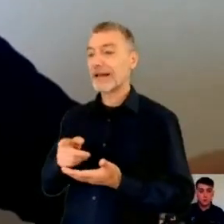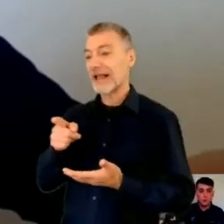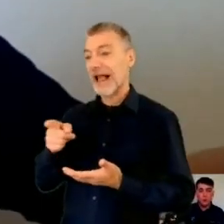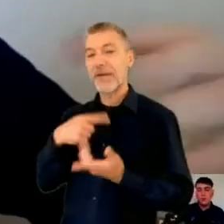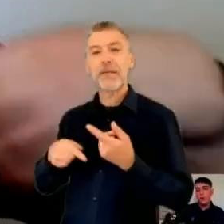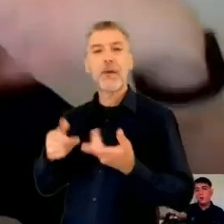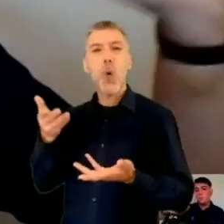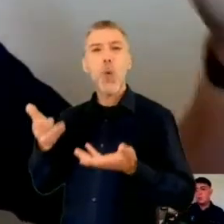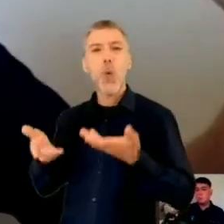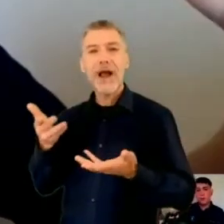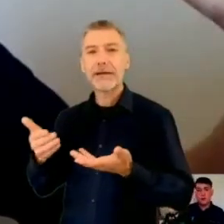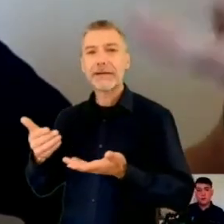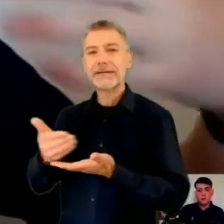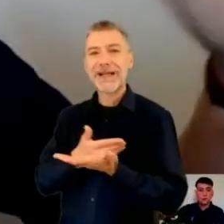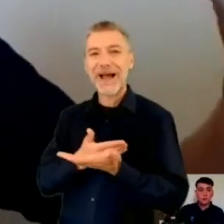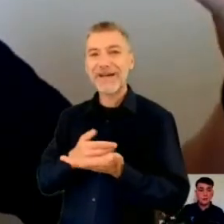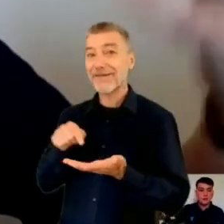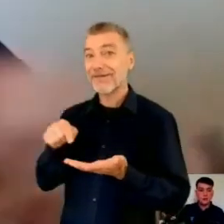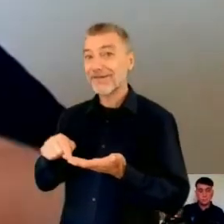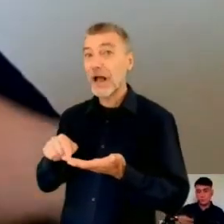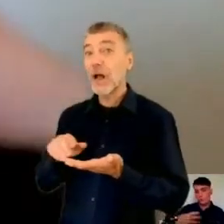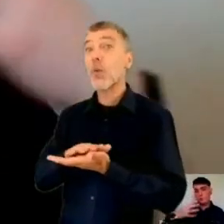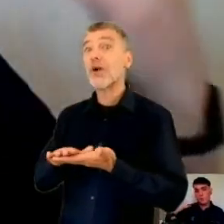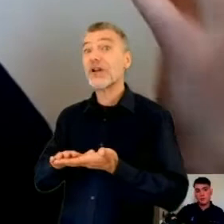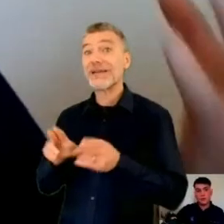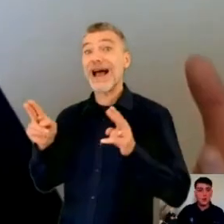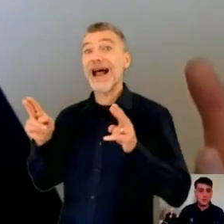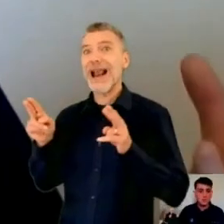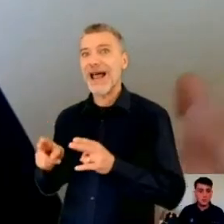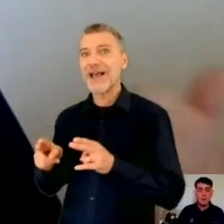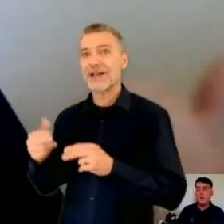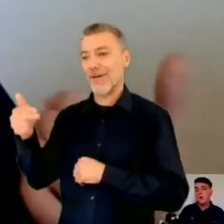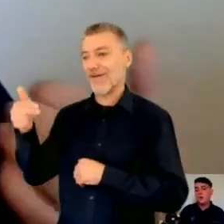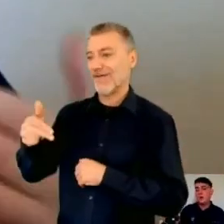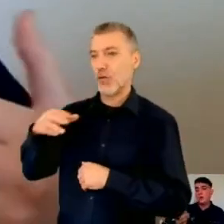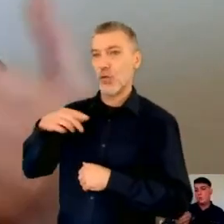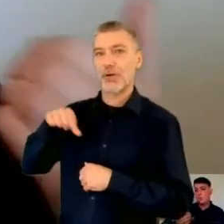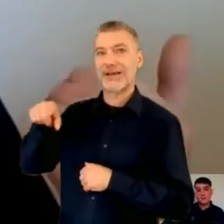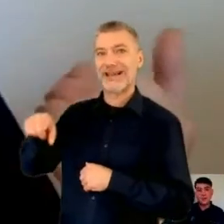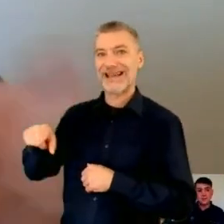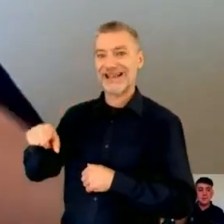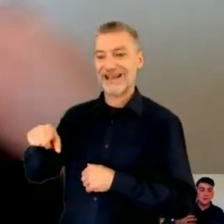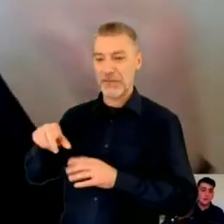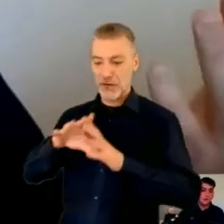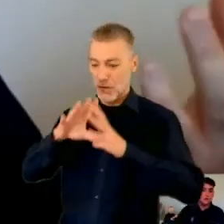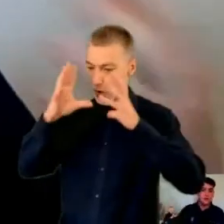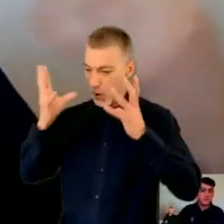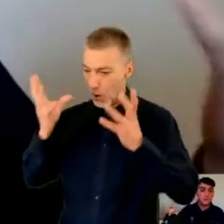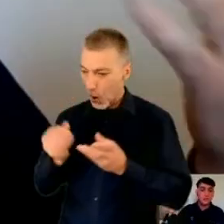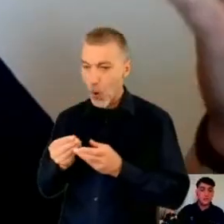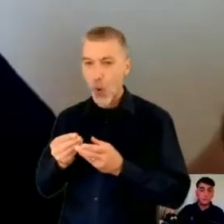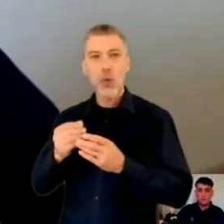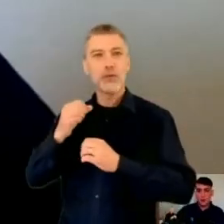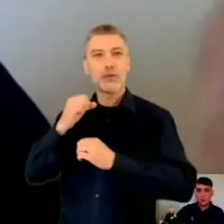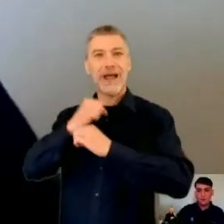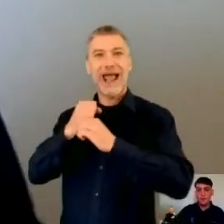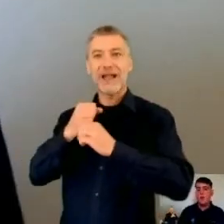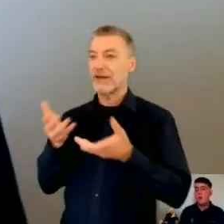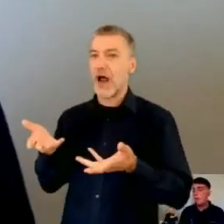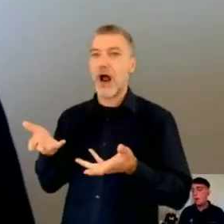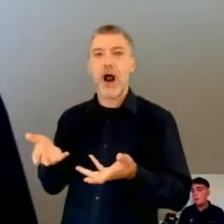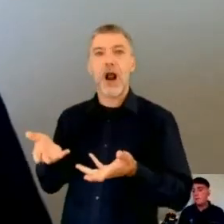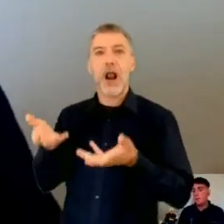less fuel being burned or needed, because if the whole engine weighs less, obviously you need less fuel to